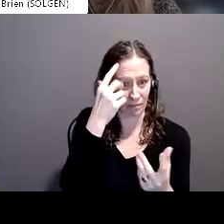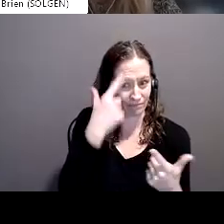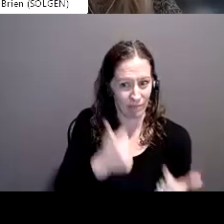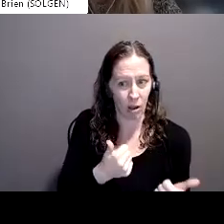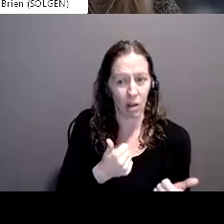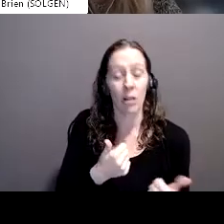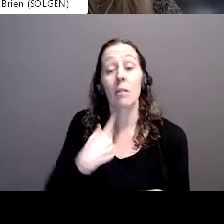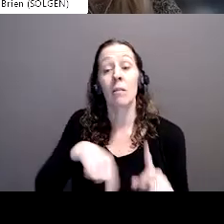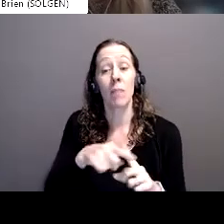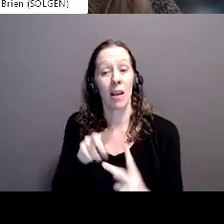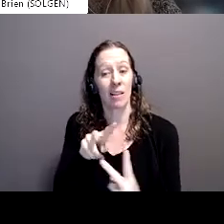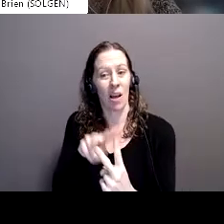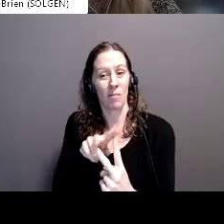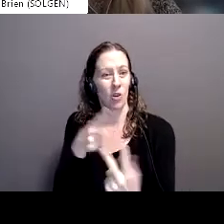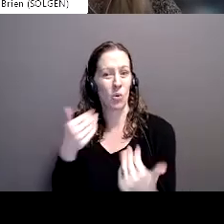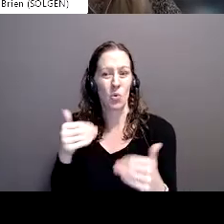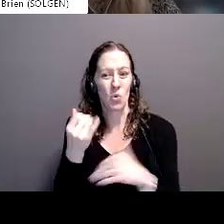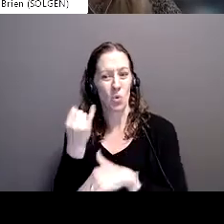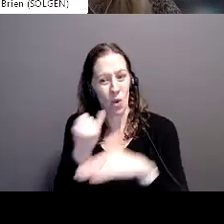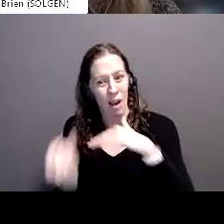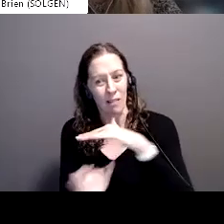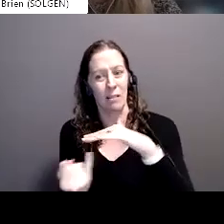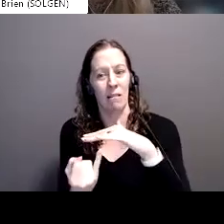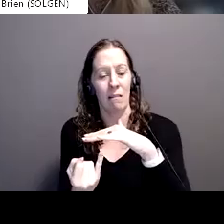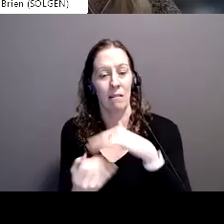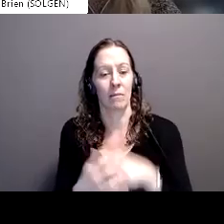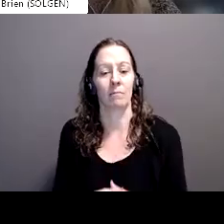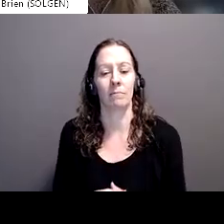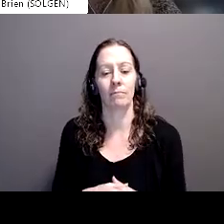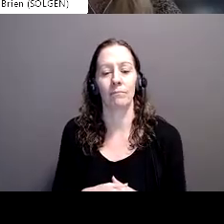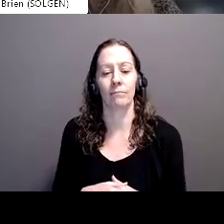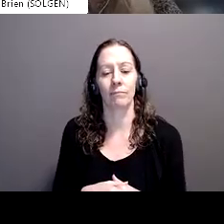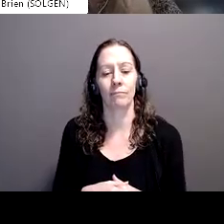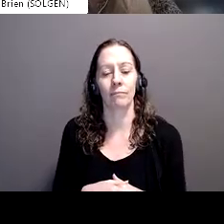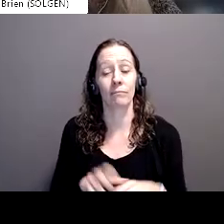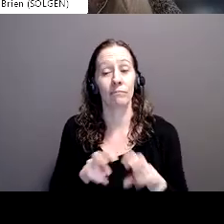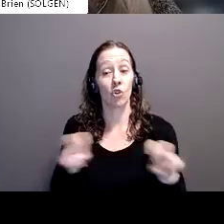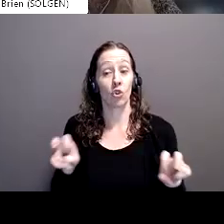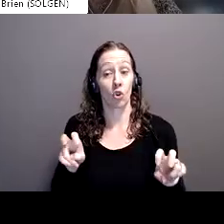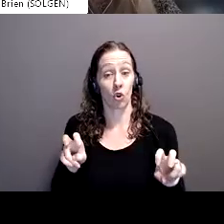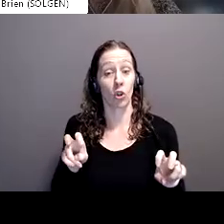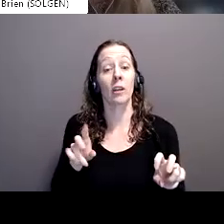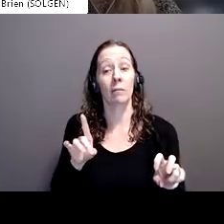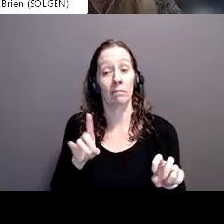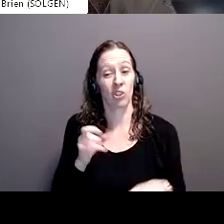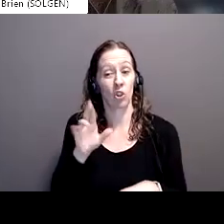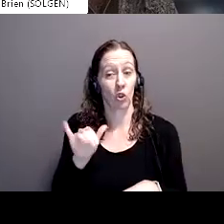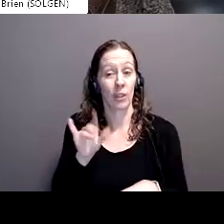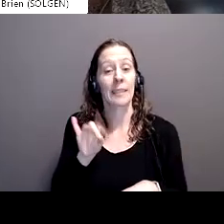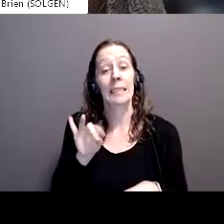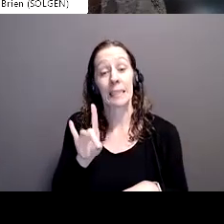isolation. The jury in the Ryan inquest made 32 recommendations. Broadly speaking,